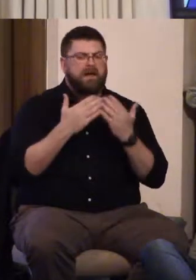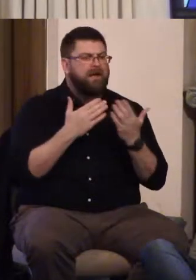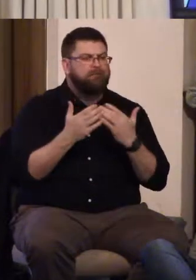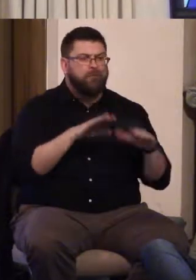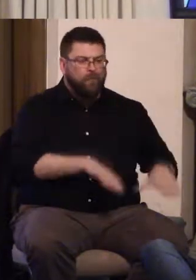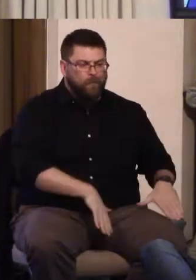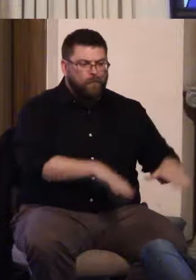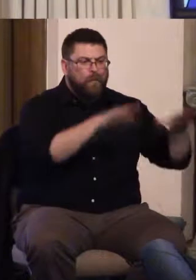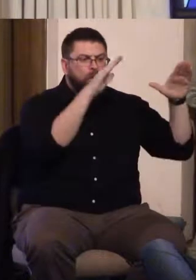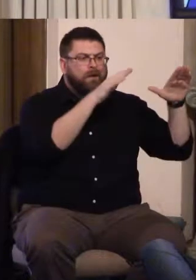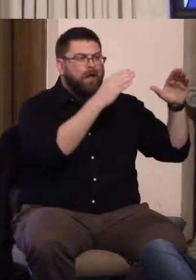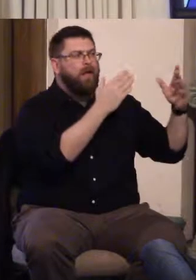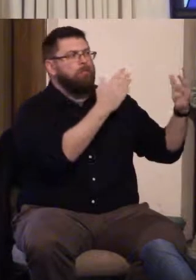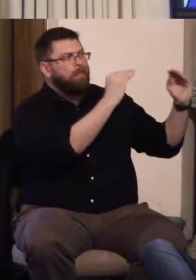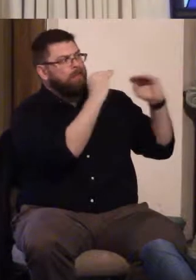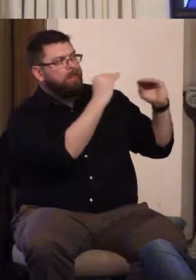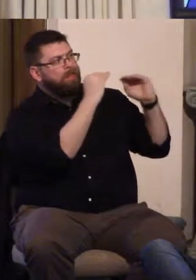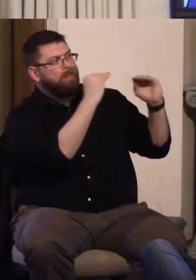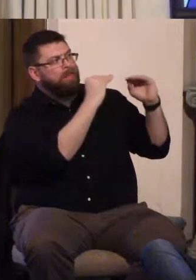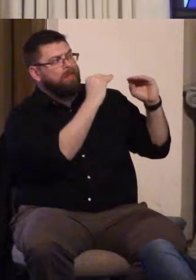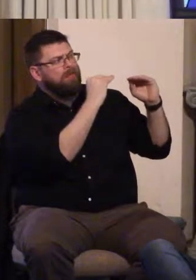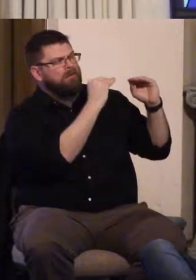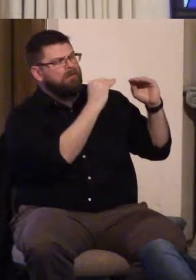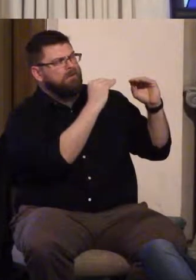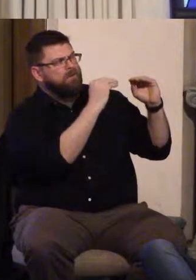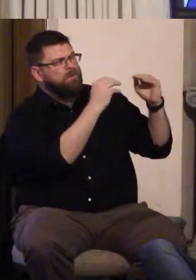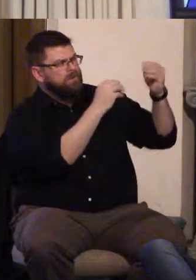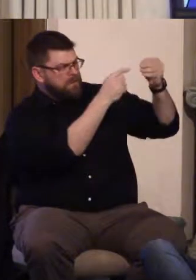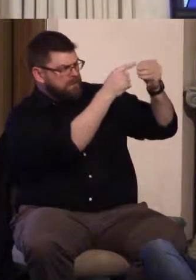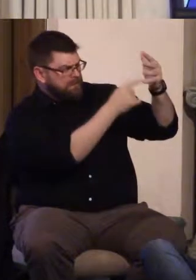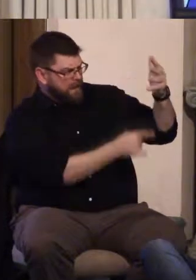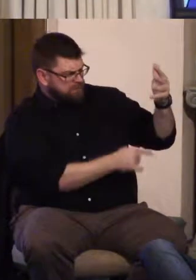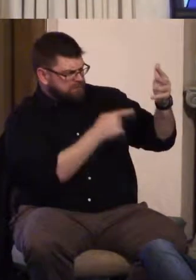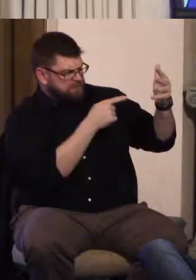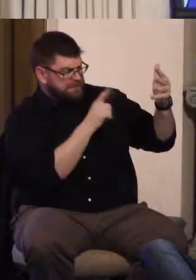those million-dollar questions. Is it true?